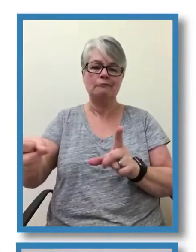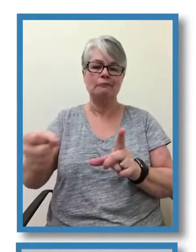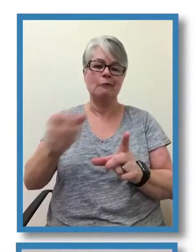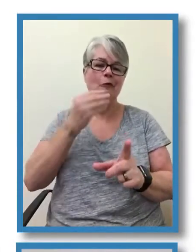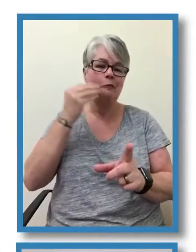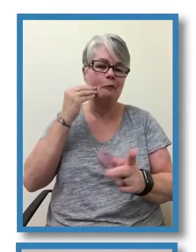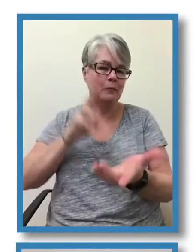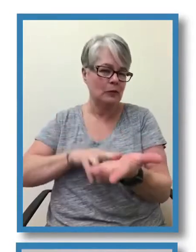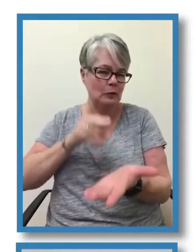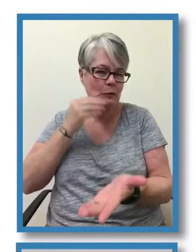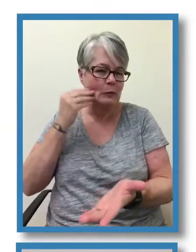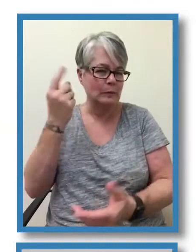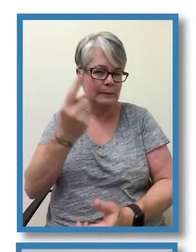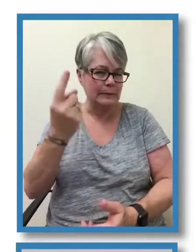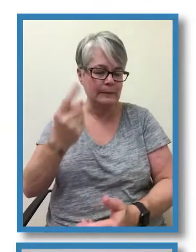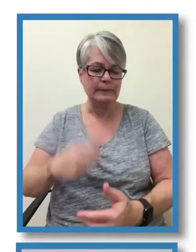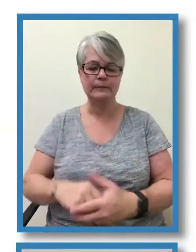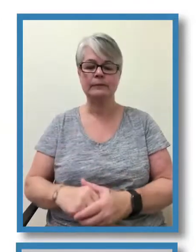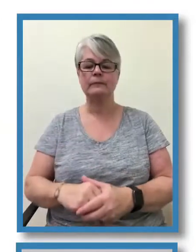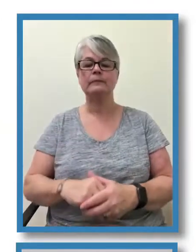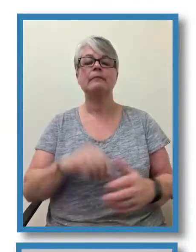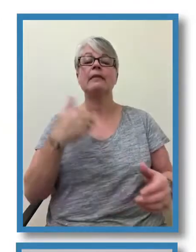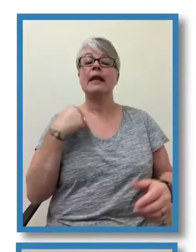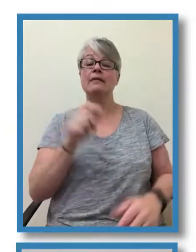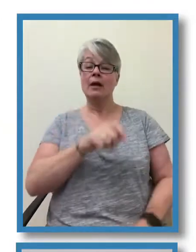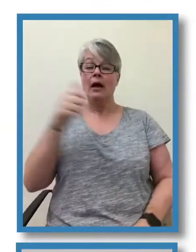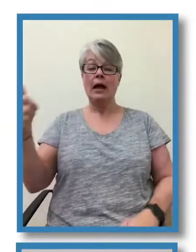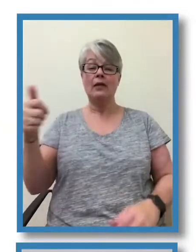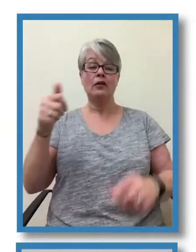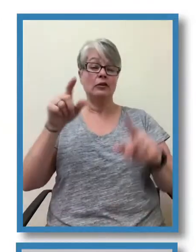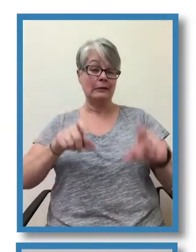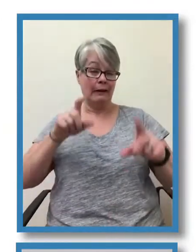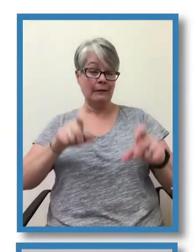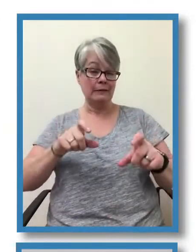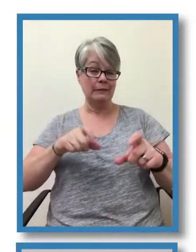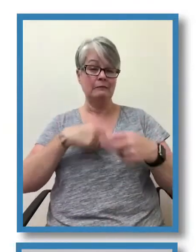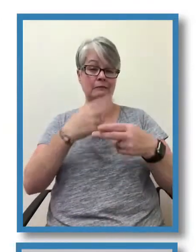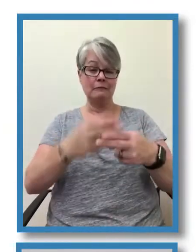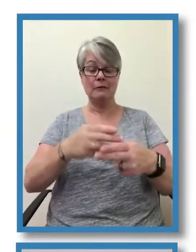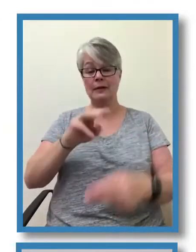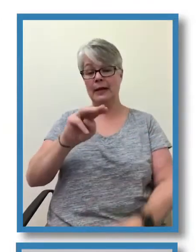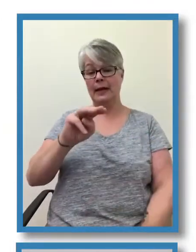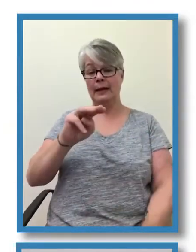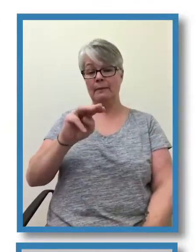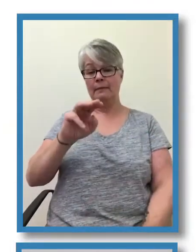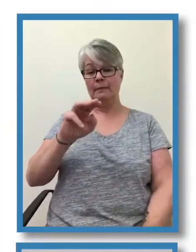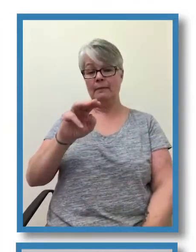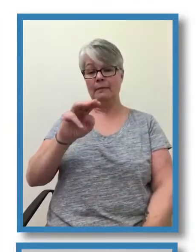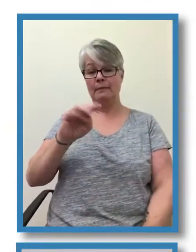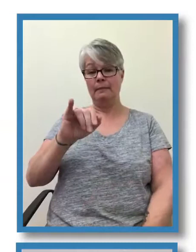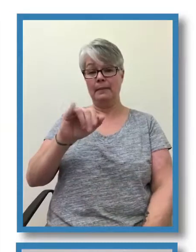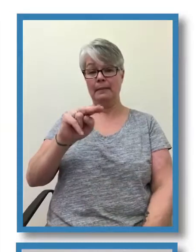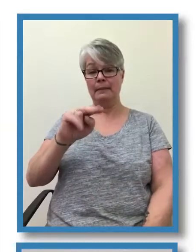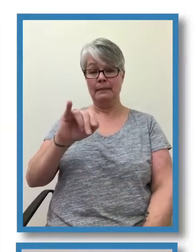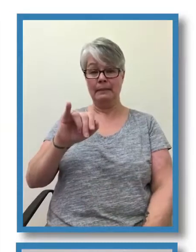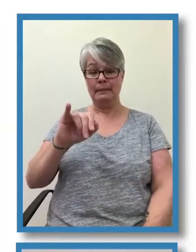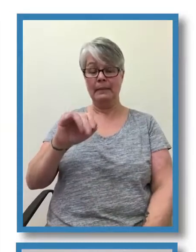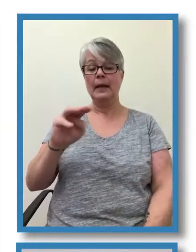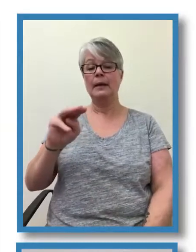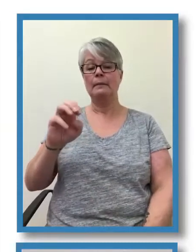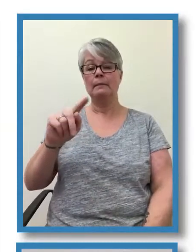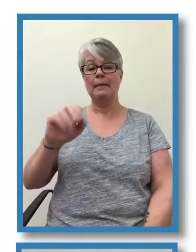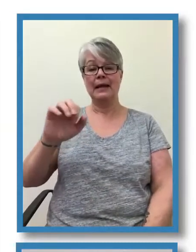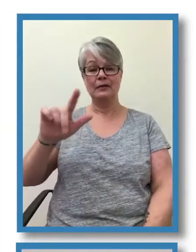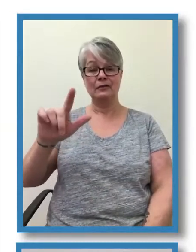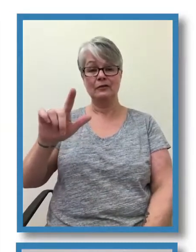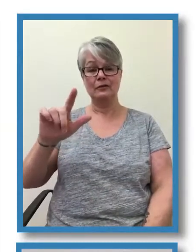described first by Falstein in 1975. And this is broken down. It's also scored out of 30. But you